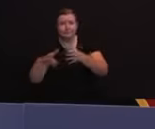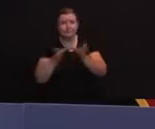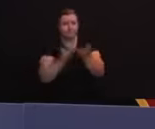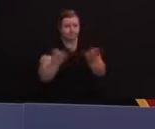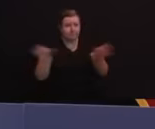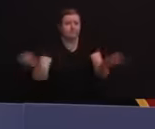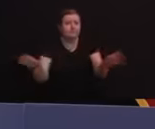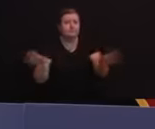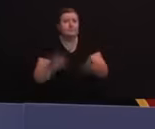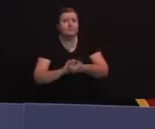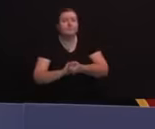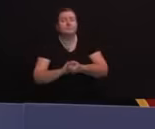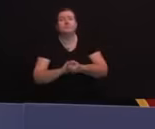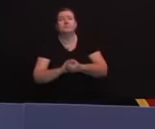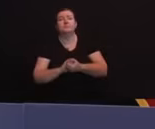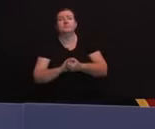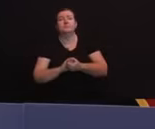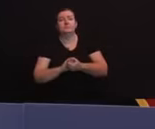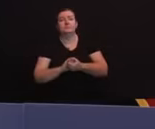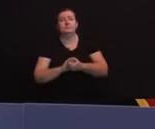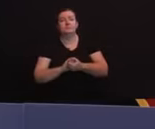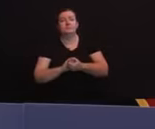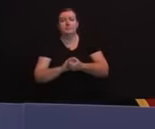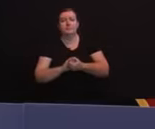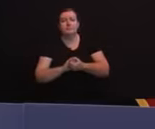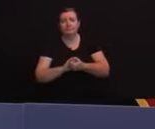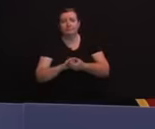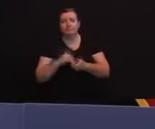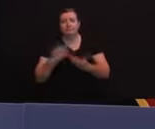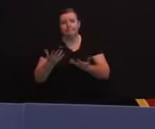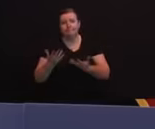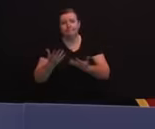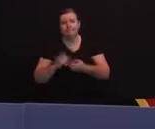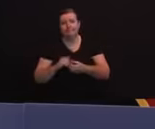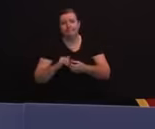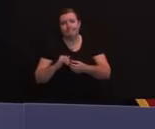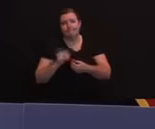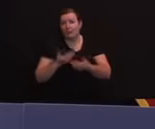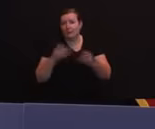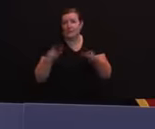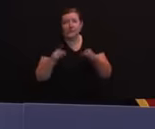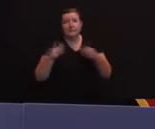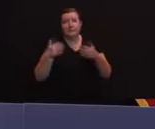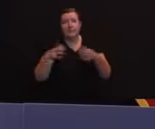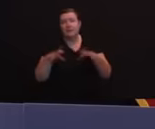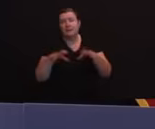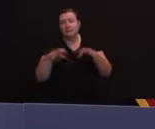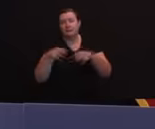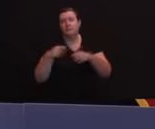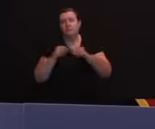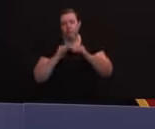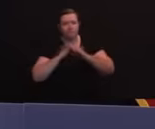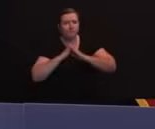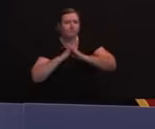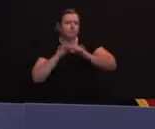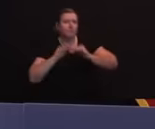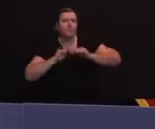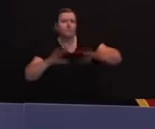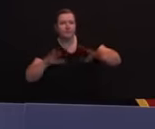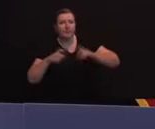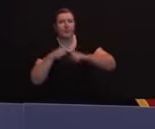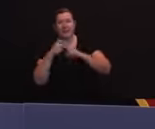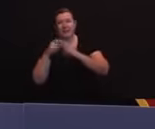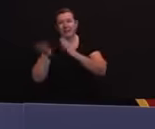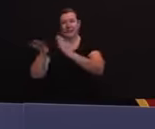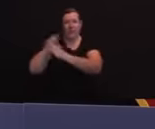and that they are our main activities to stop the spread. So it must be coming in from the outside. So there'll be